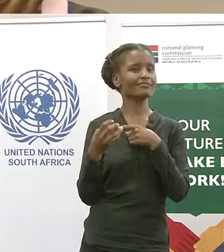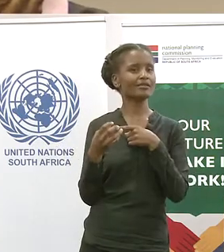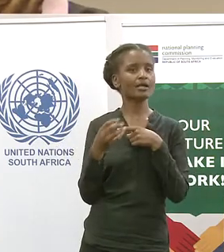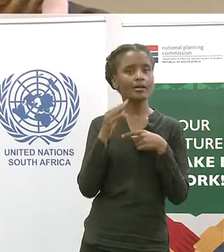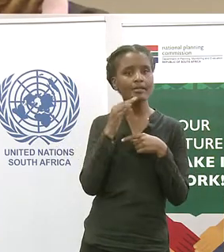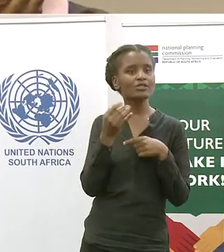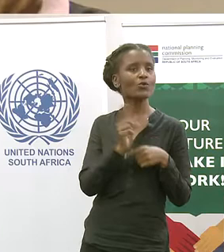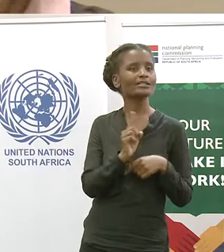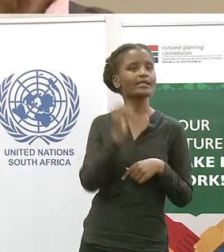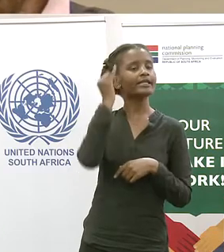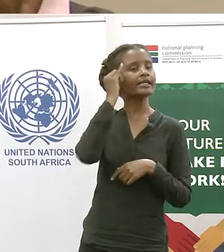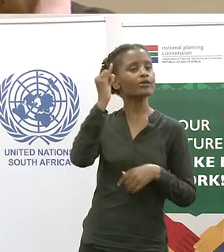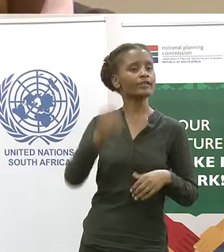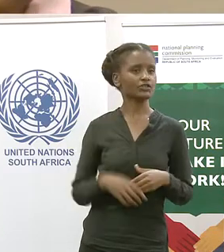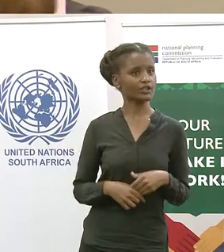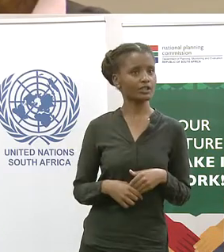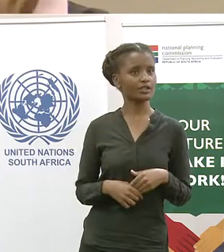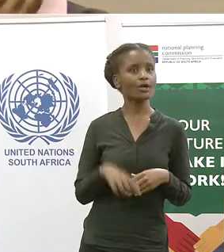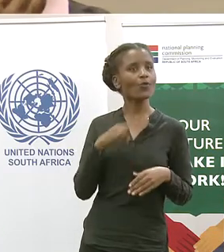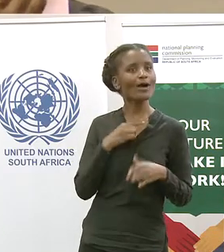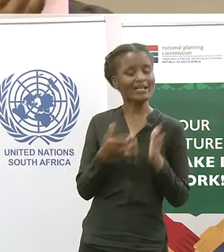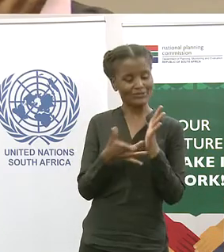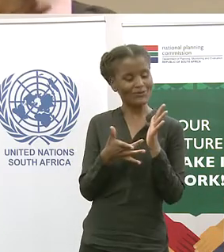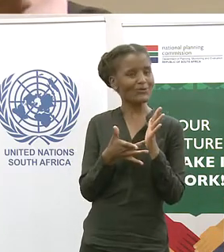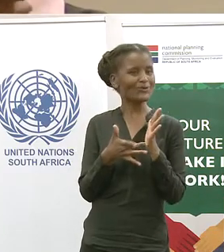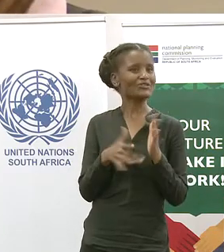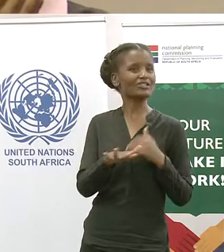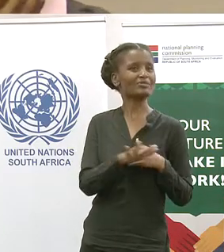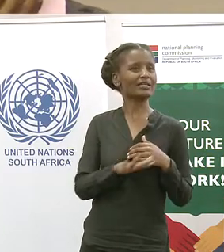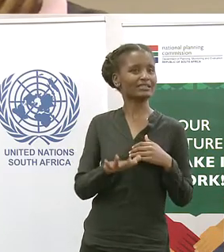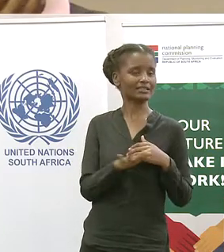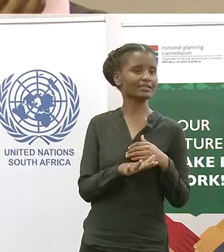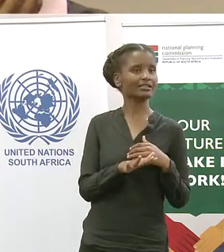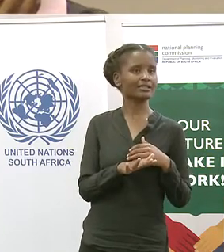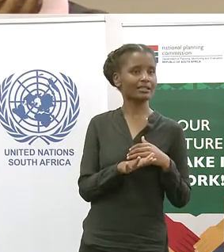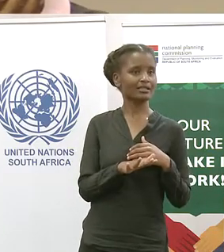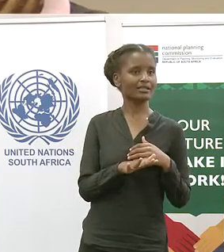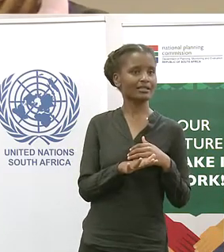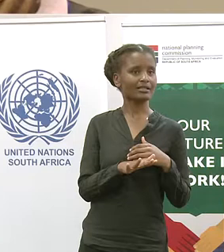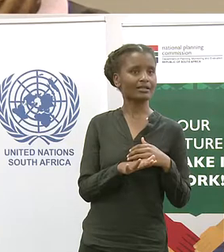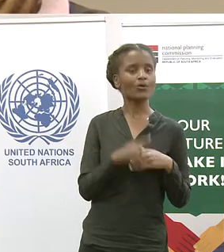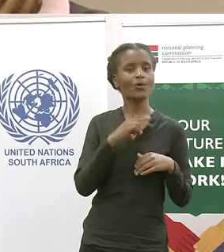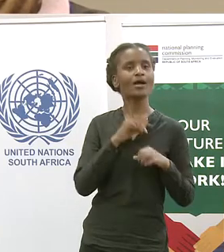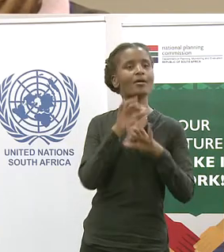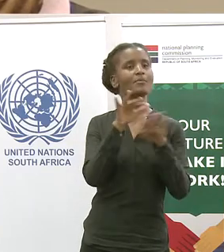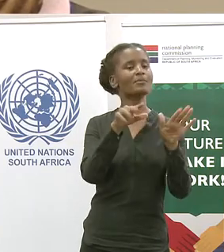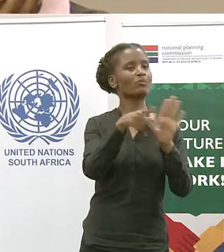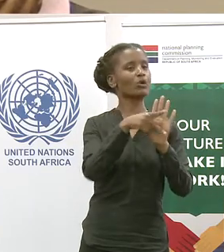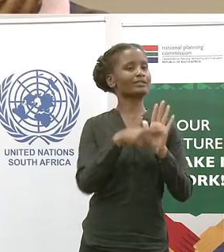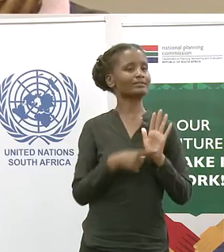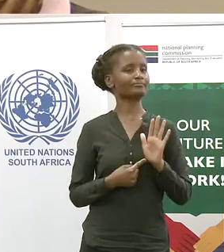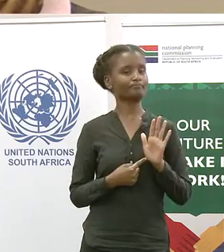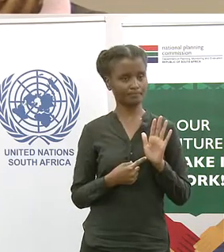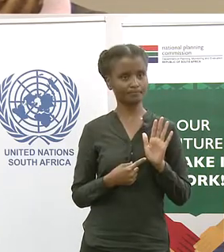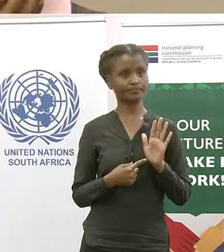being leveraged as a side of innovation in the technology space, but not being leveraged as a side of innovation in the context of public policy. And